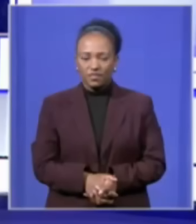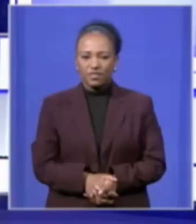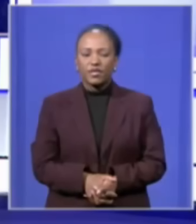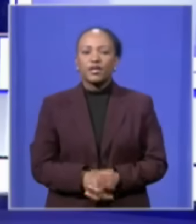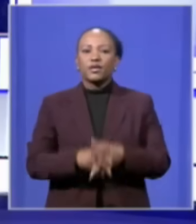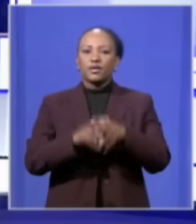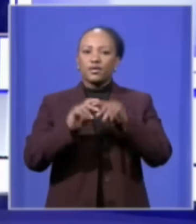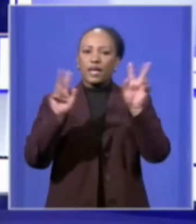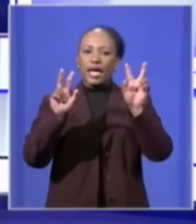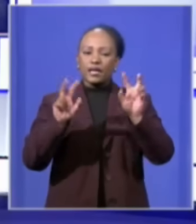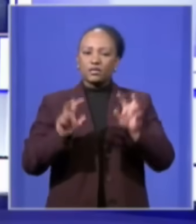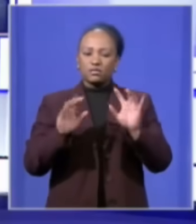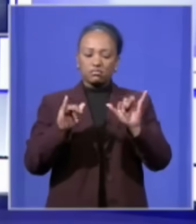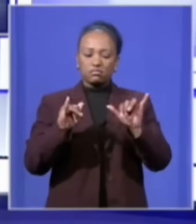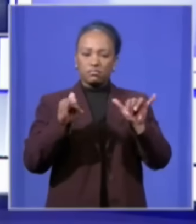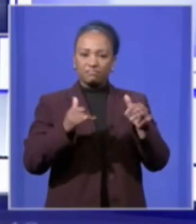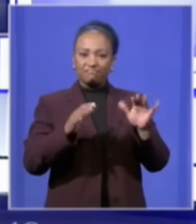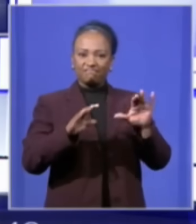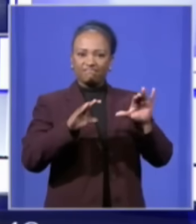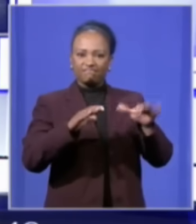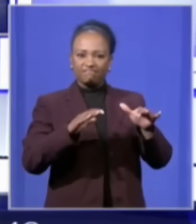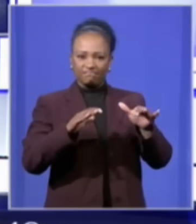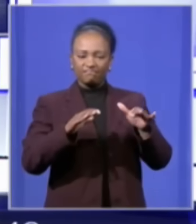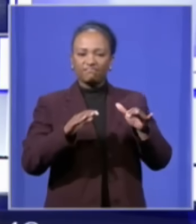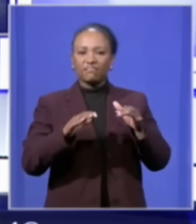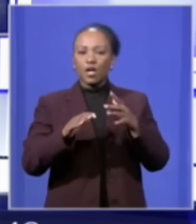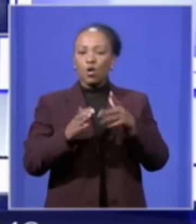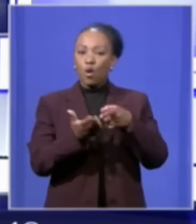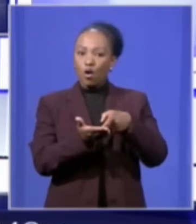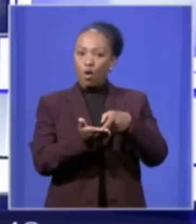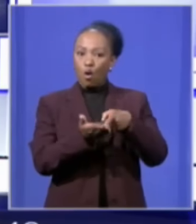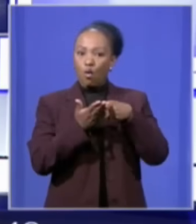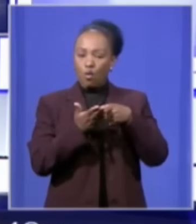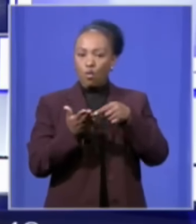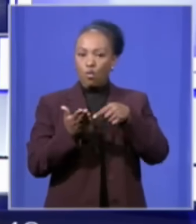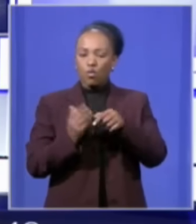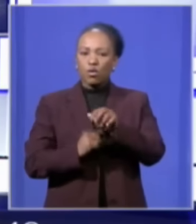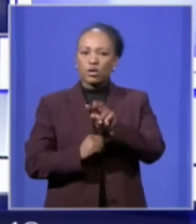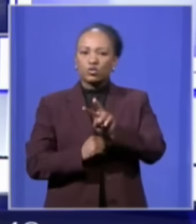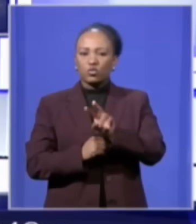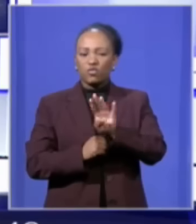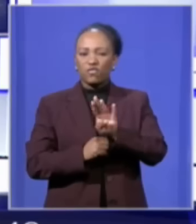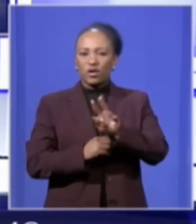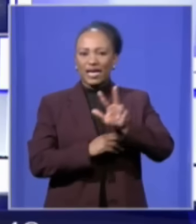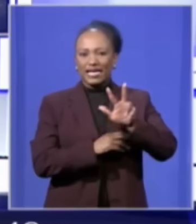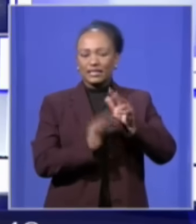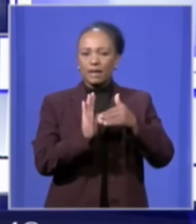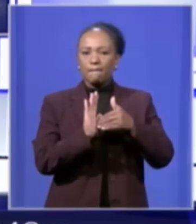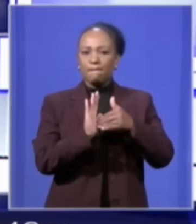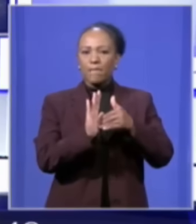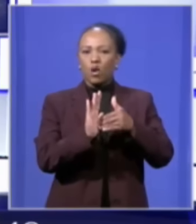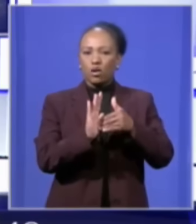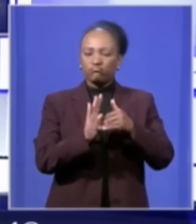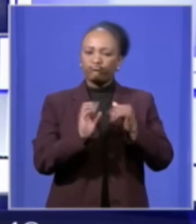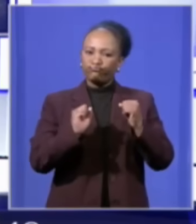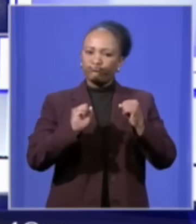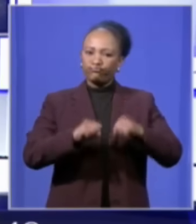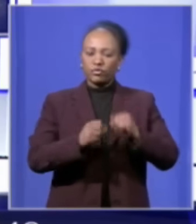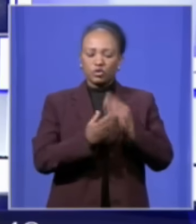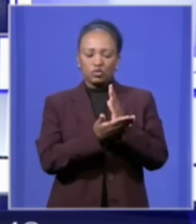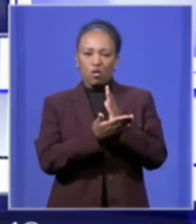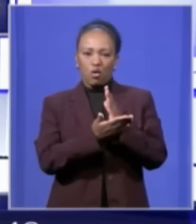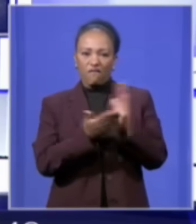Eskom e fitlheletše kwano ya go phumula tharo ya sekoloto sa go balela go dimilione tše makgolopedi masomenne-seswai tša diranta seo